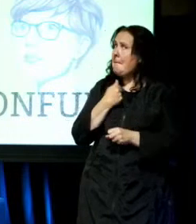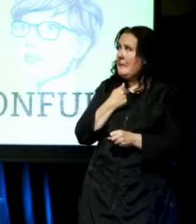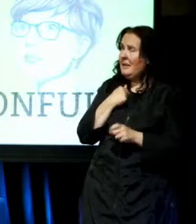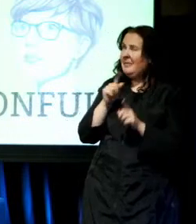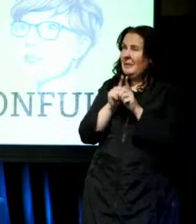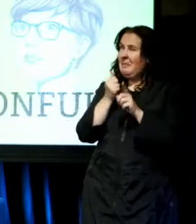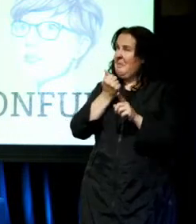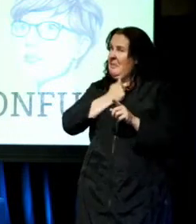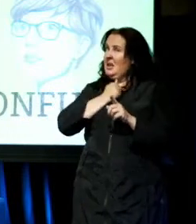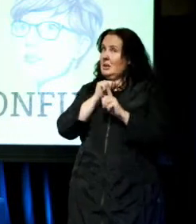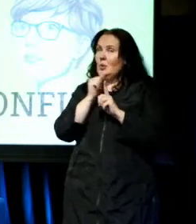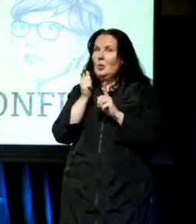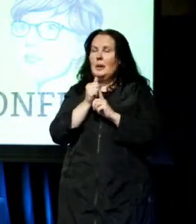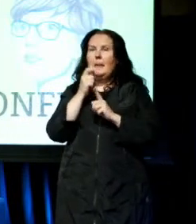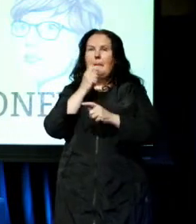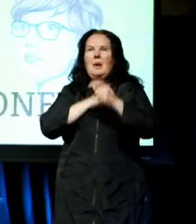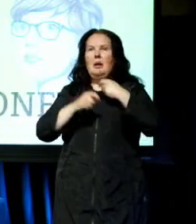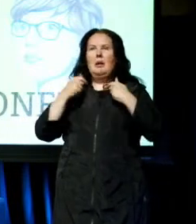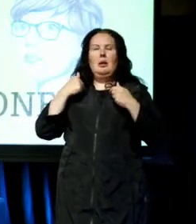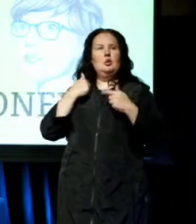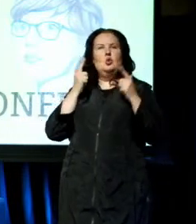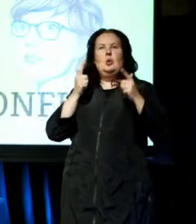case, narcissism, which I think is